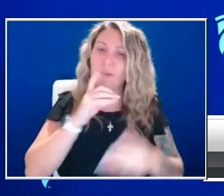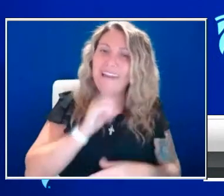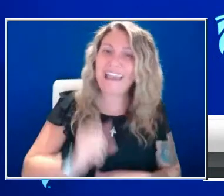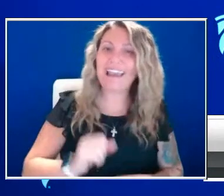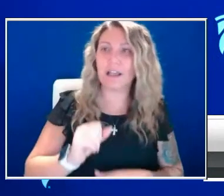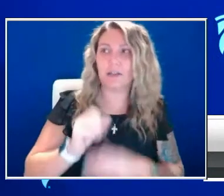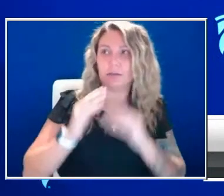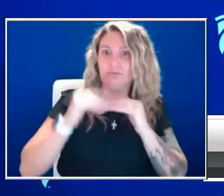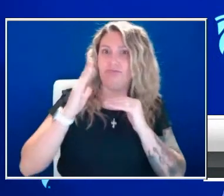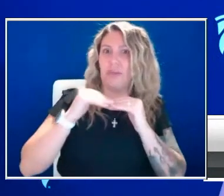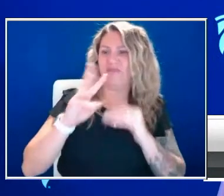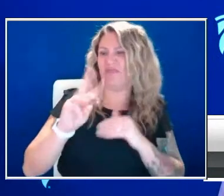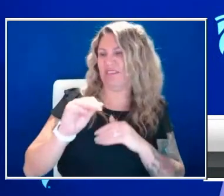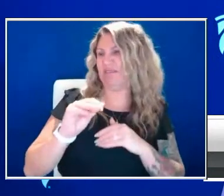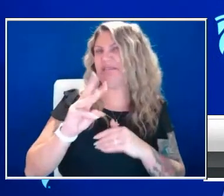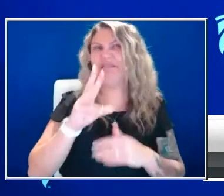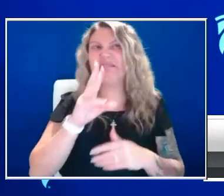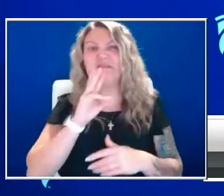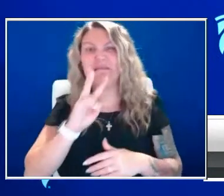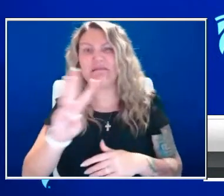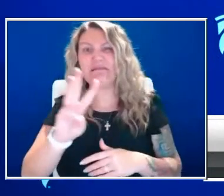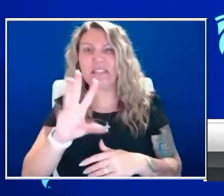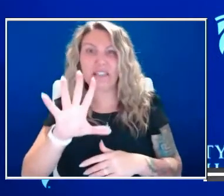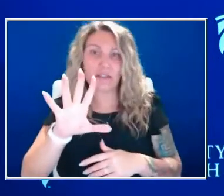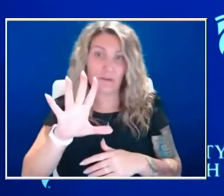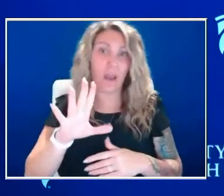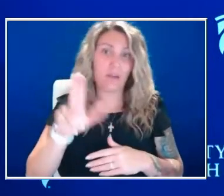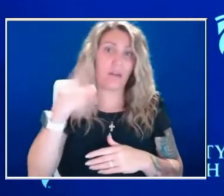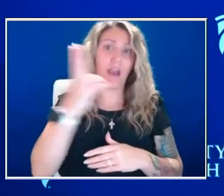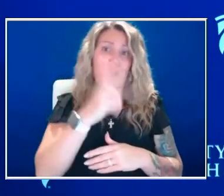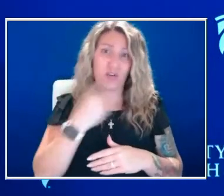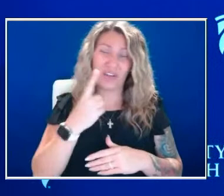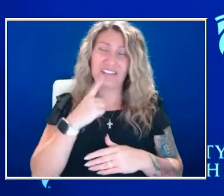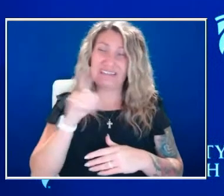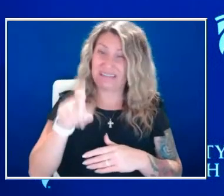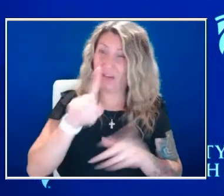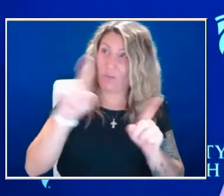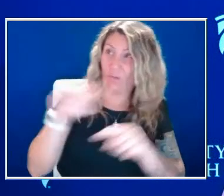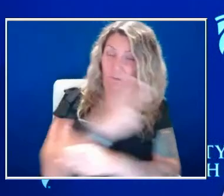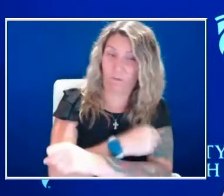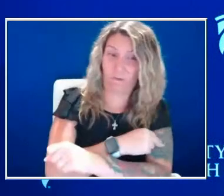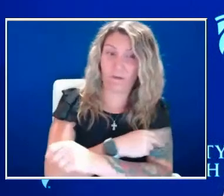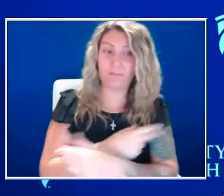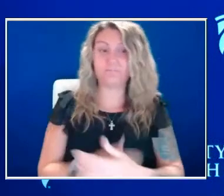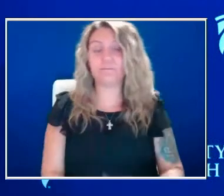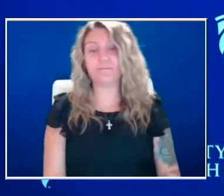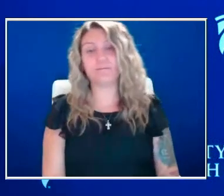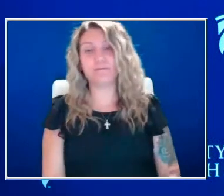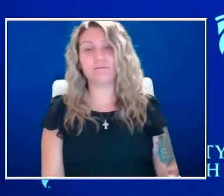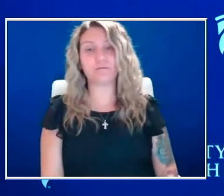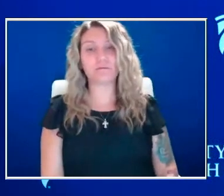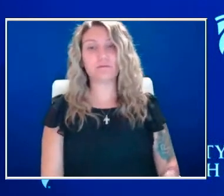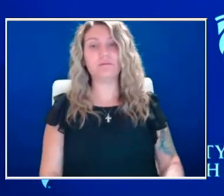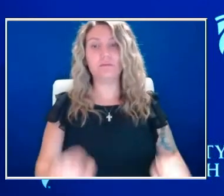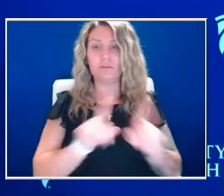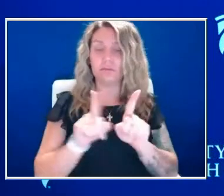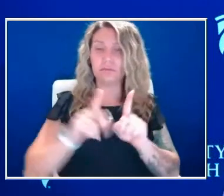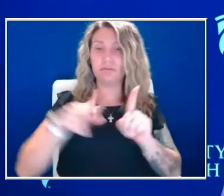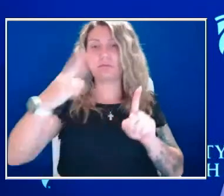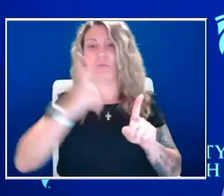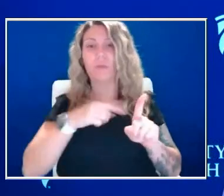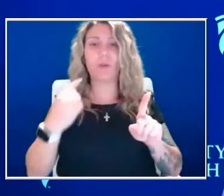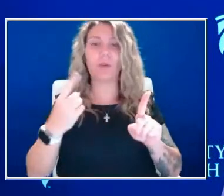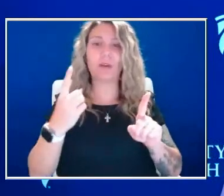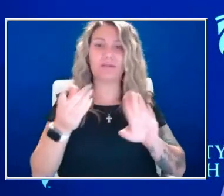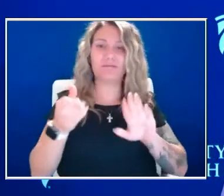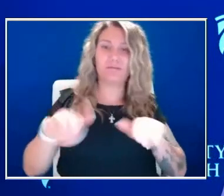are having that higher risk of needing to be hospitalized. And there is that higher risk of mortality as